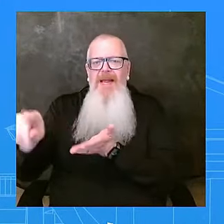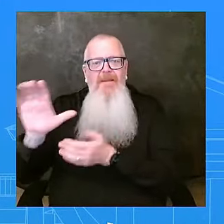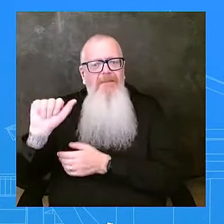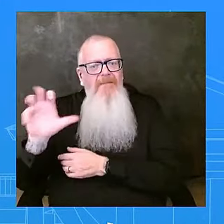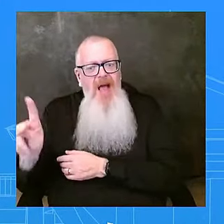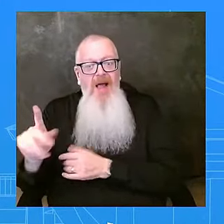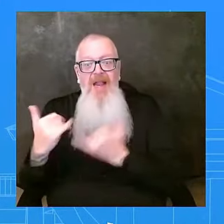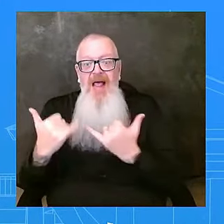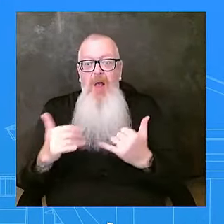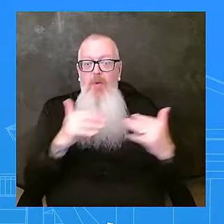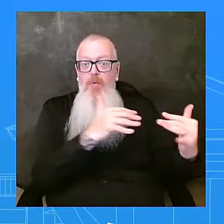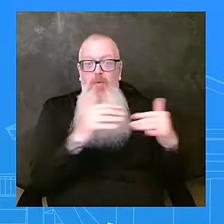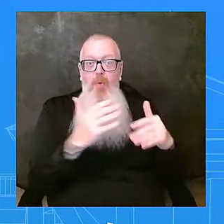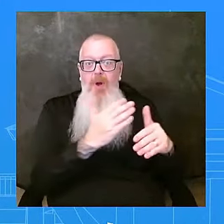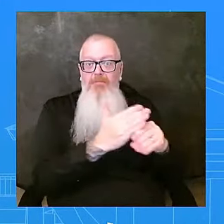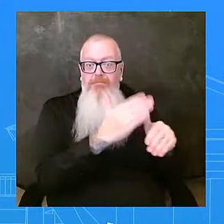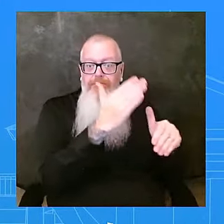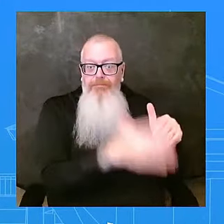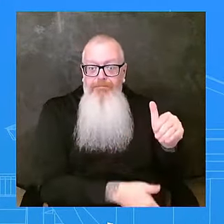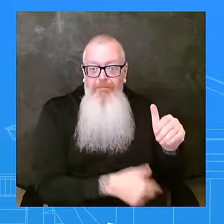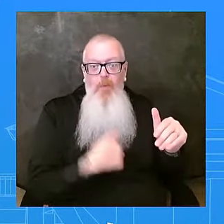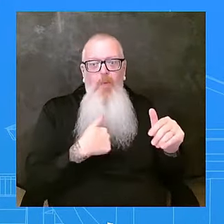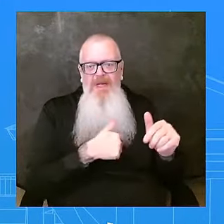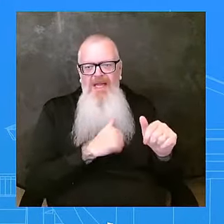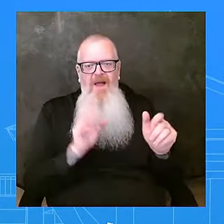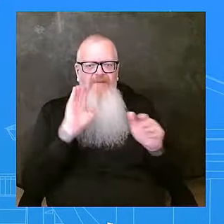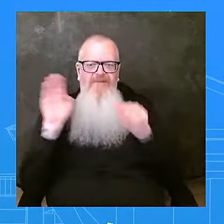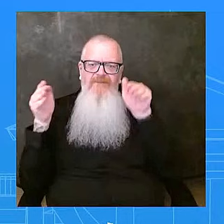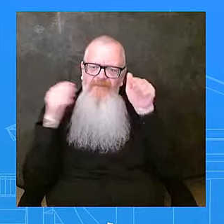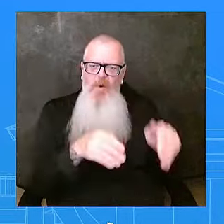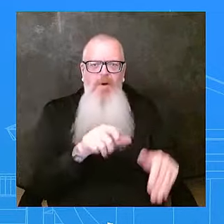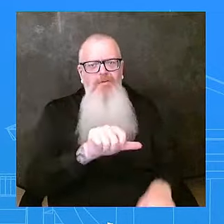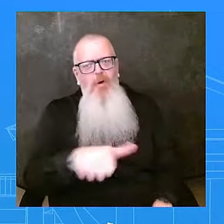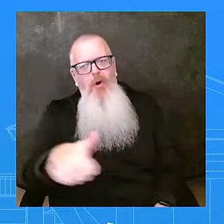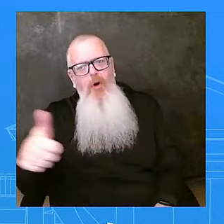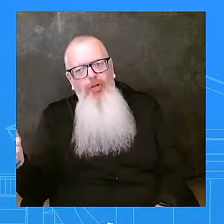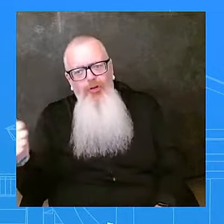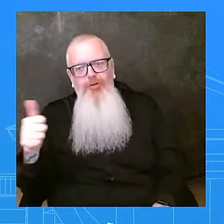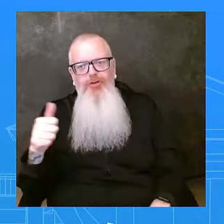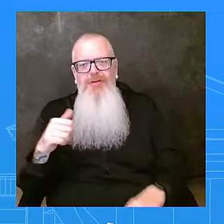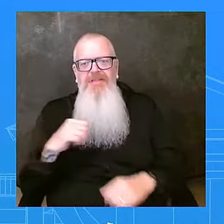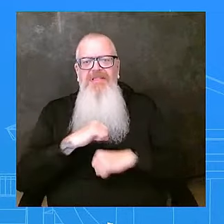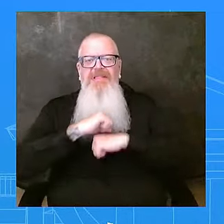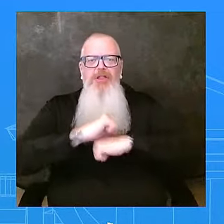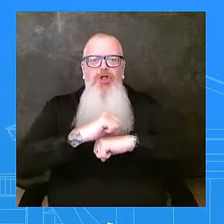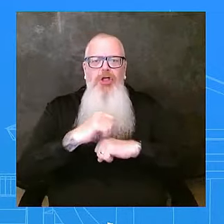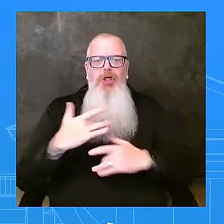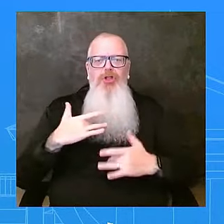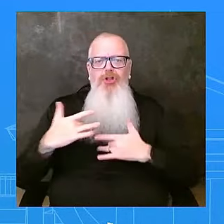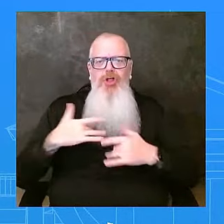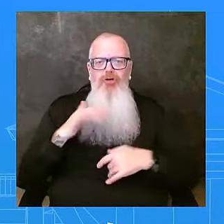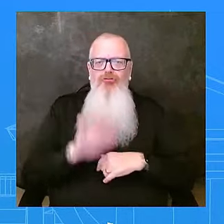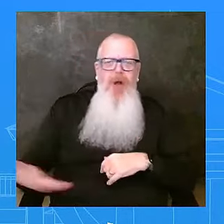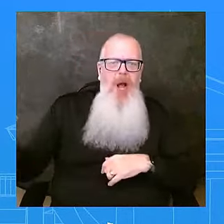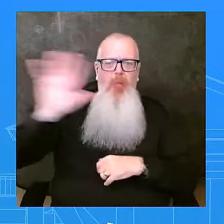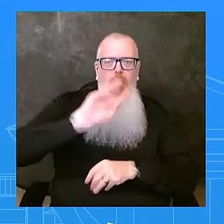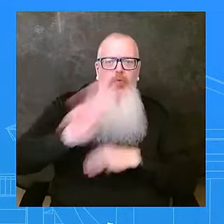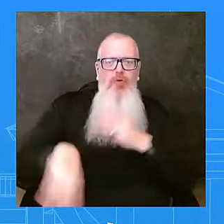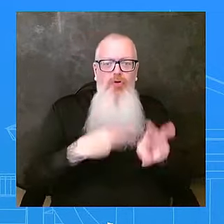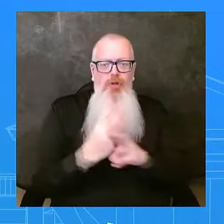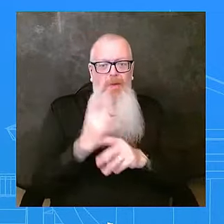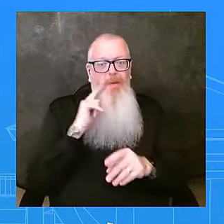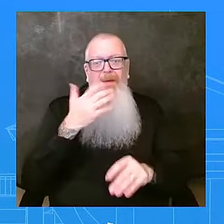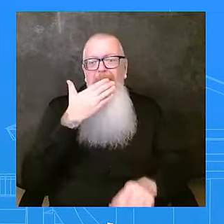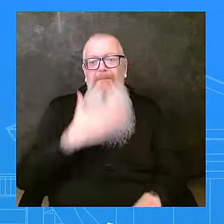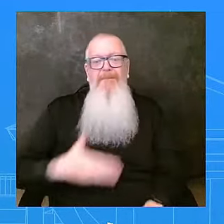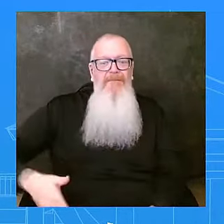on other pressing national security interests around the world. We would do well in all this partisan rancor over the withdrawal